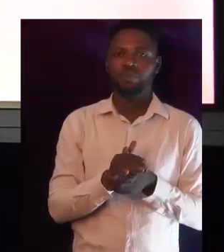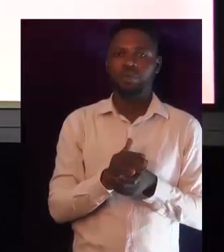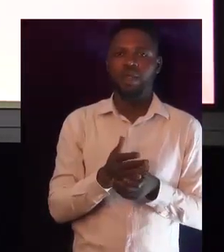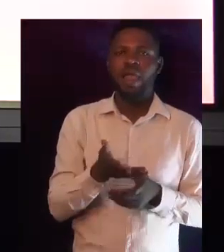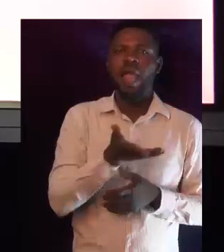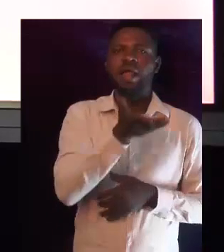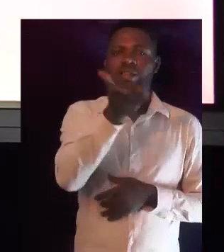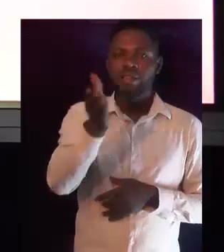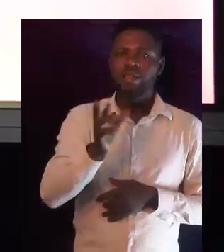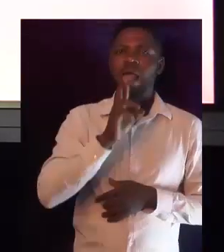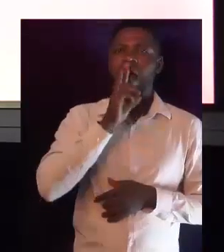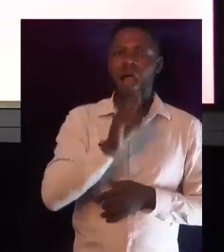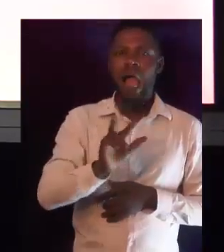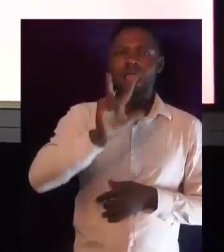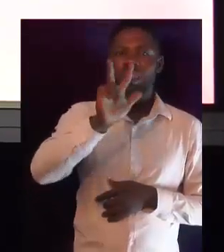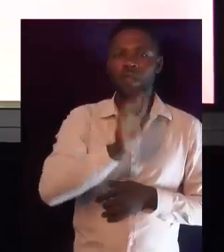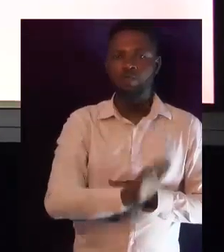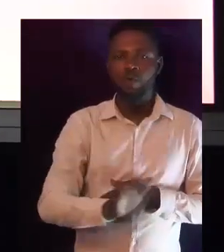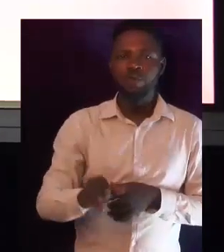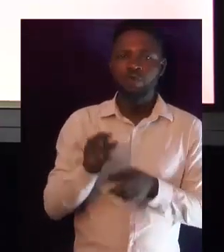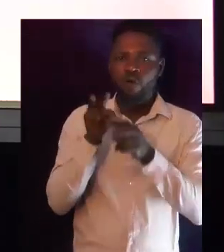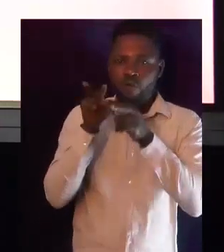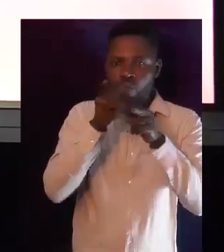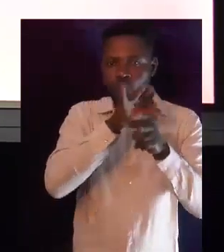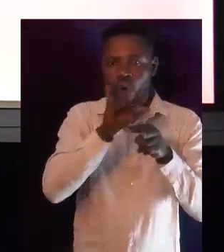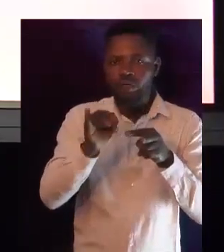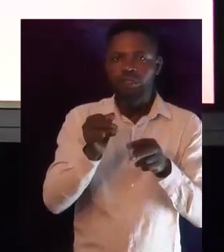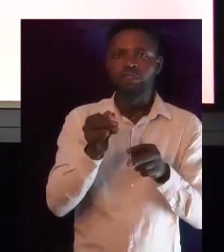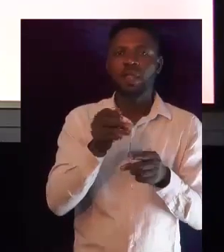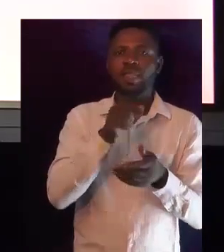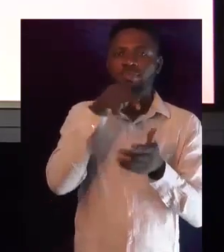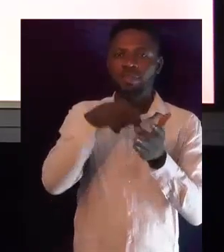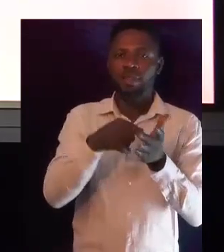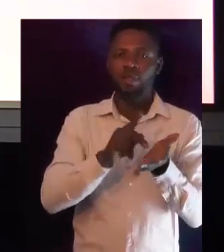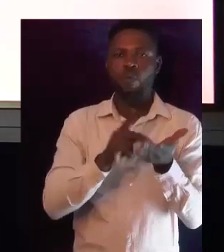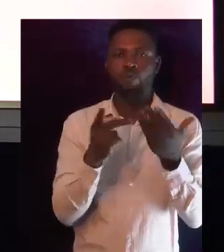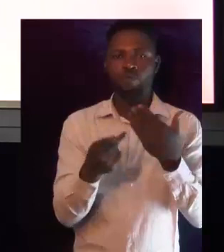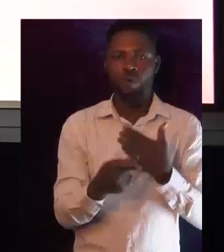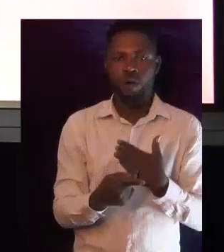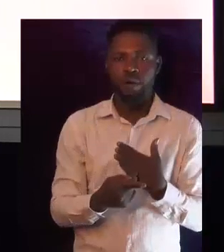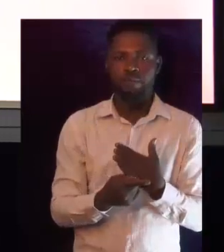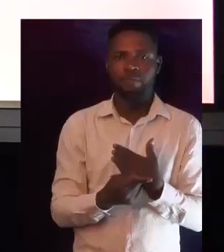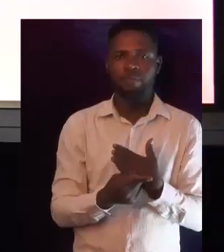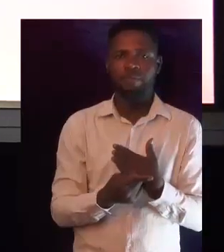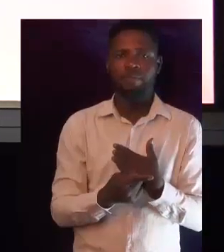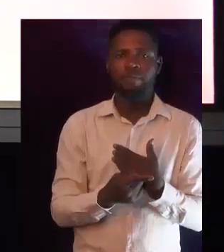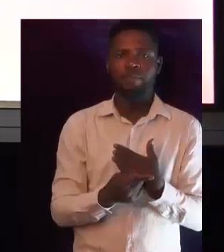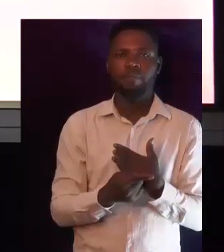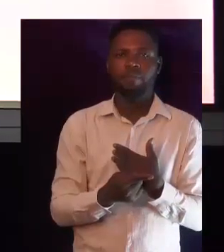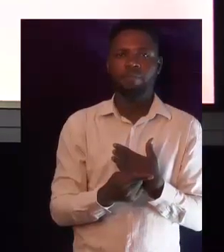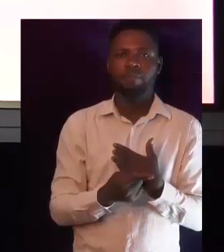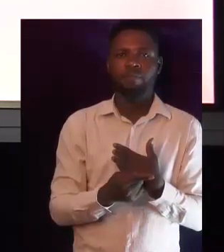There are 3 pupils watching this program. There are 3 pupils watching